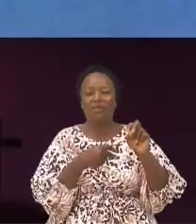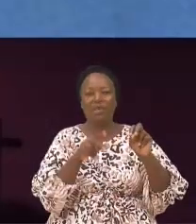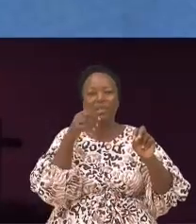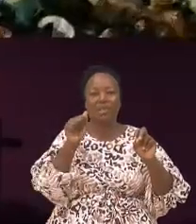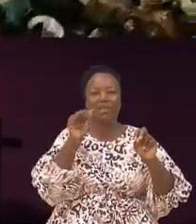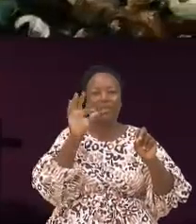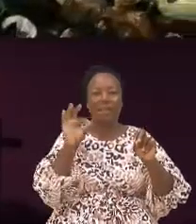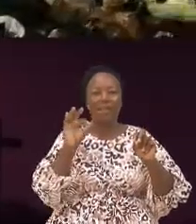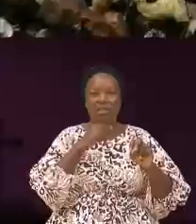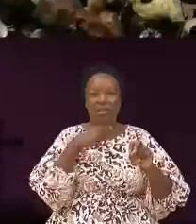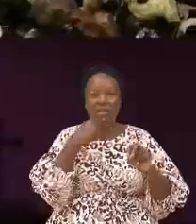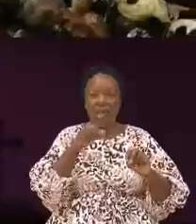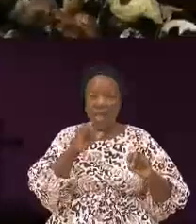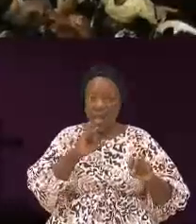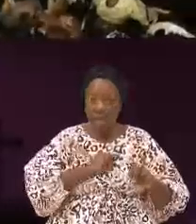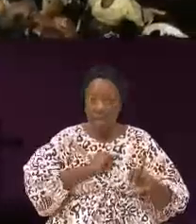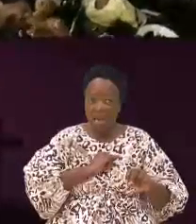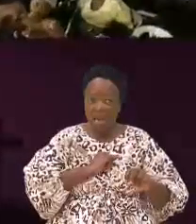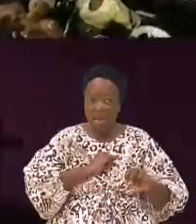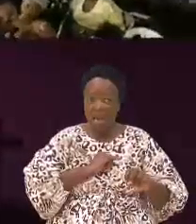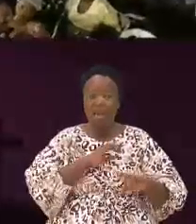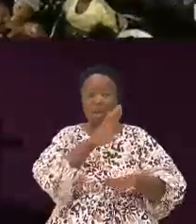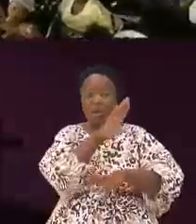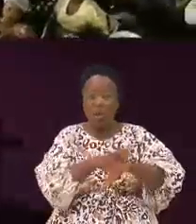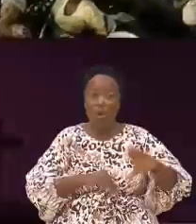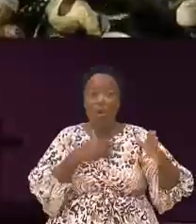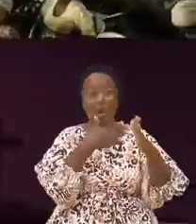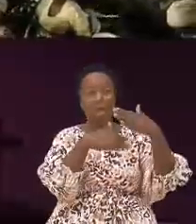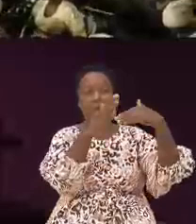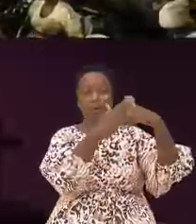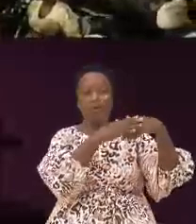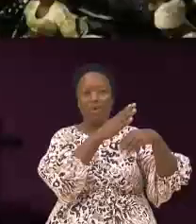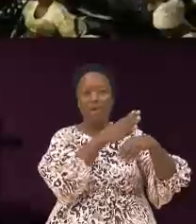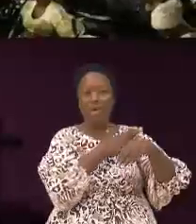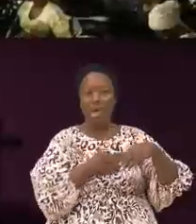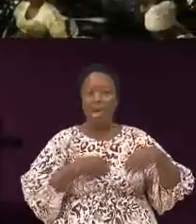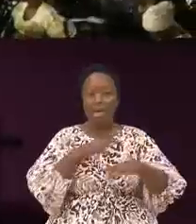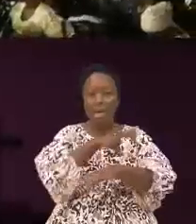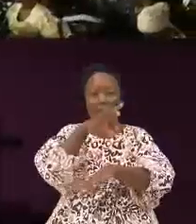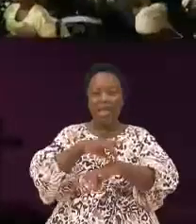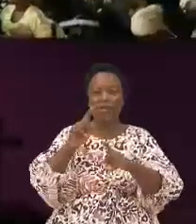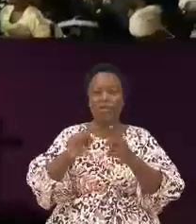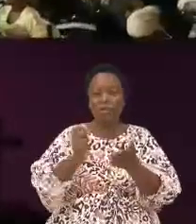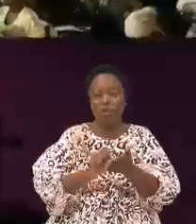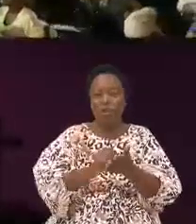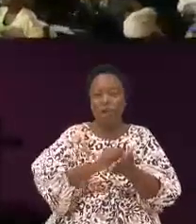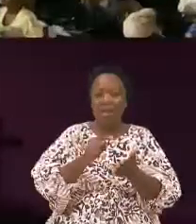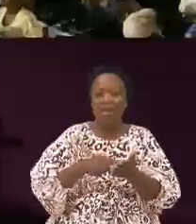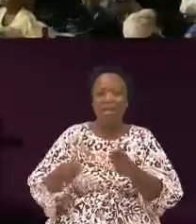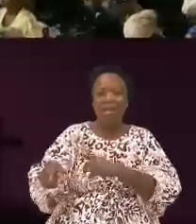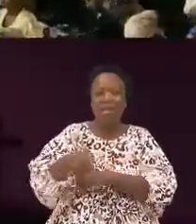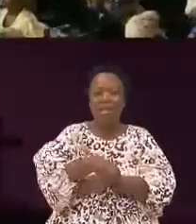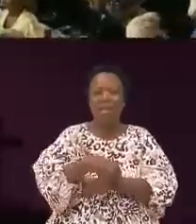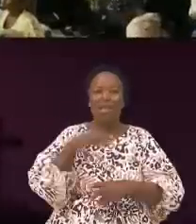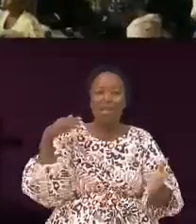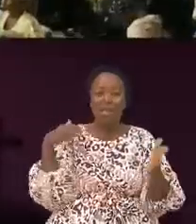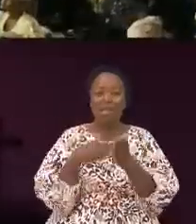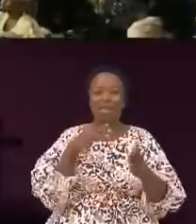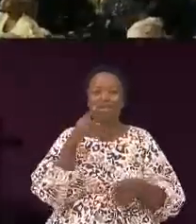We're looking at verse 19. It says, I call heaven and earth